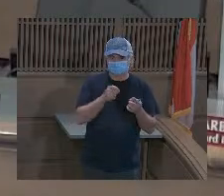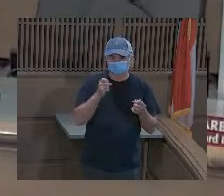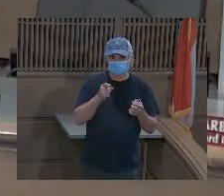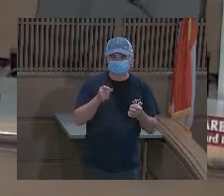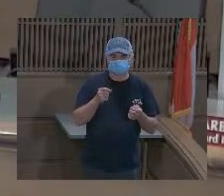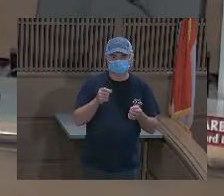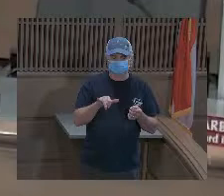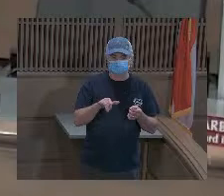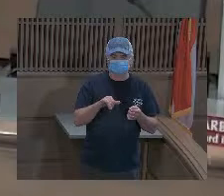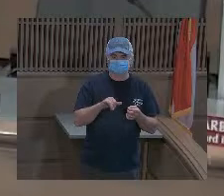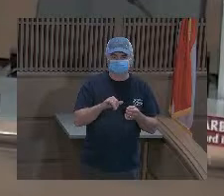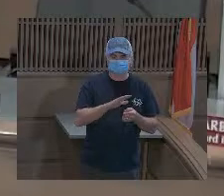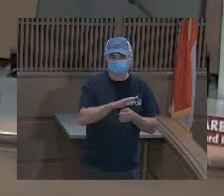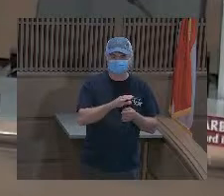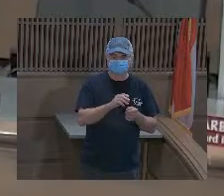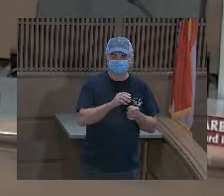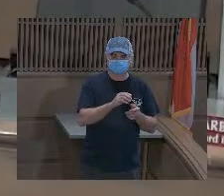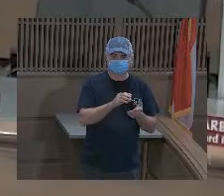it really